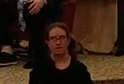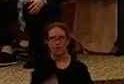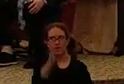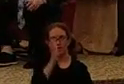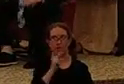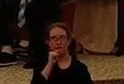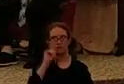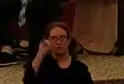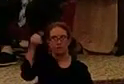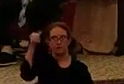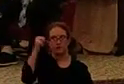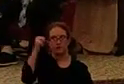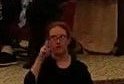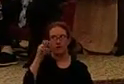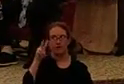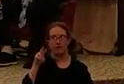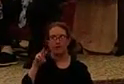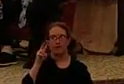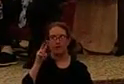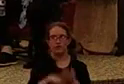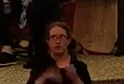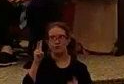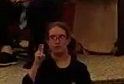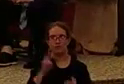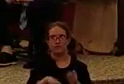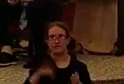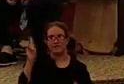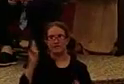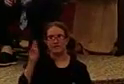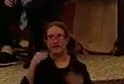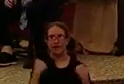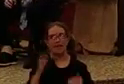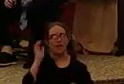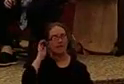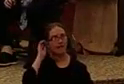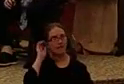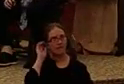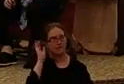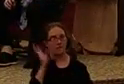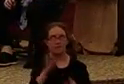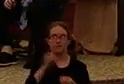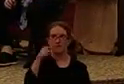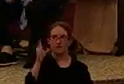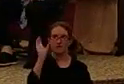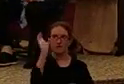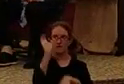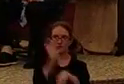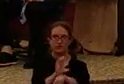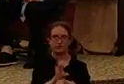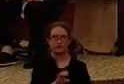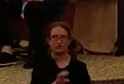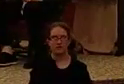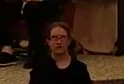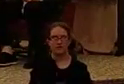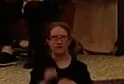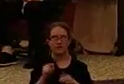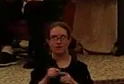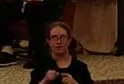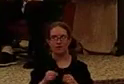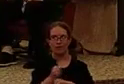God told John in Revelations 2 and 17, he that hath an ear, let him hear what the Spirit saith unto the churches. To him